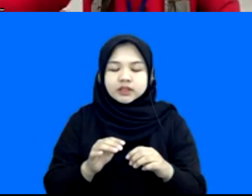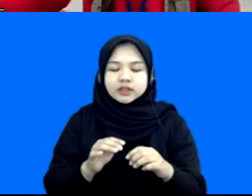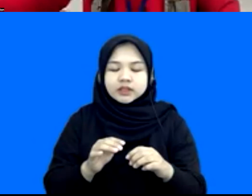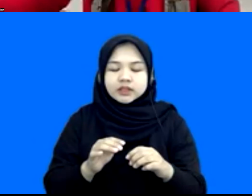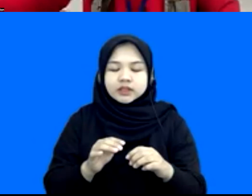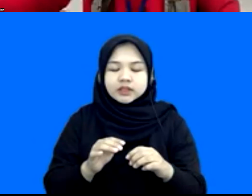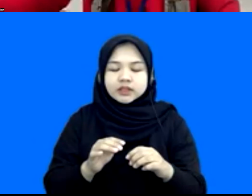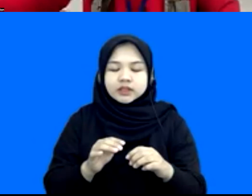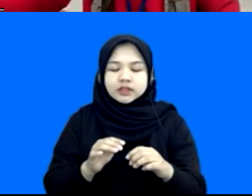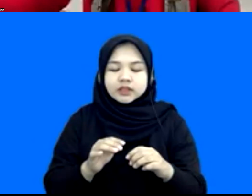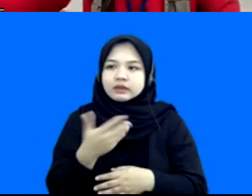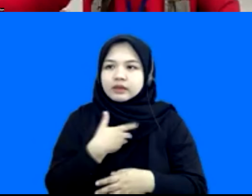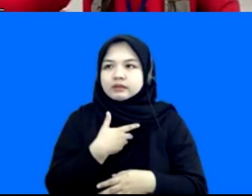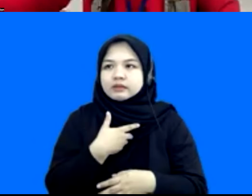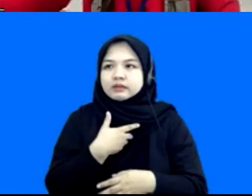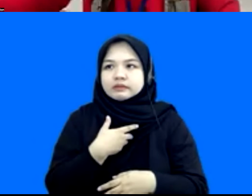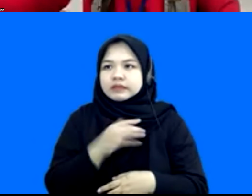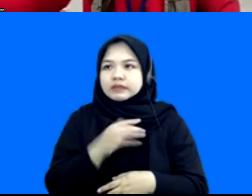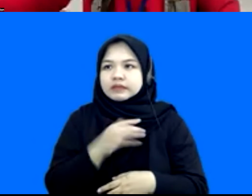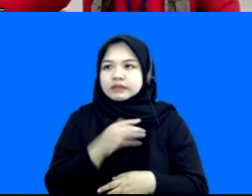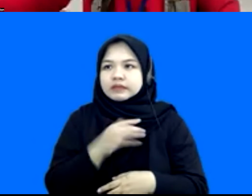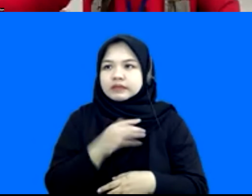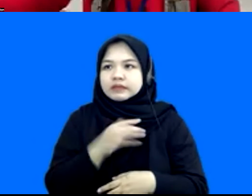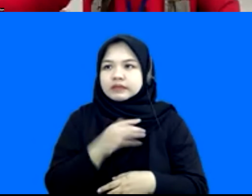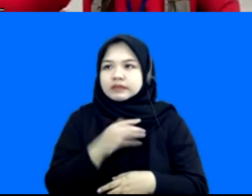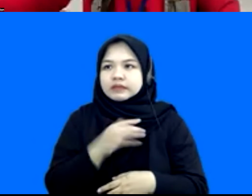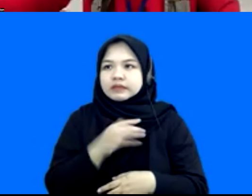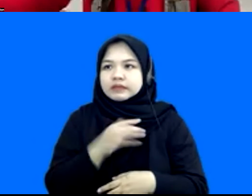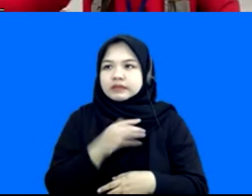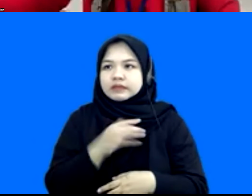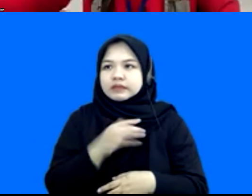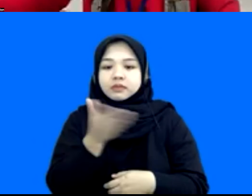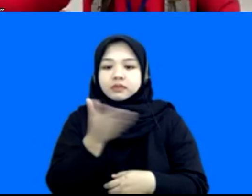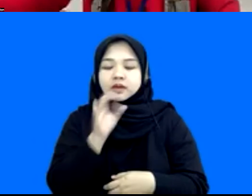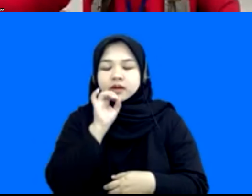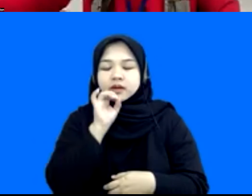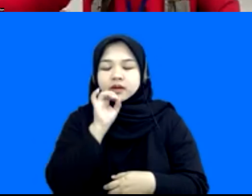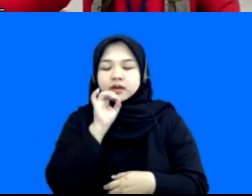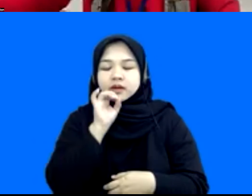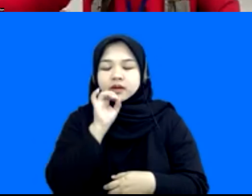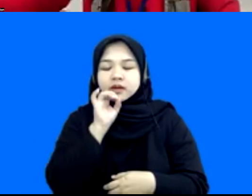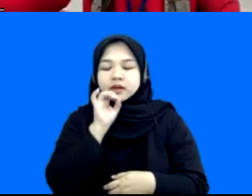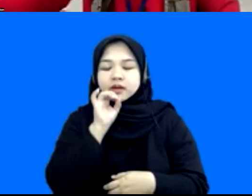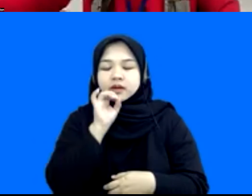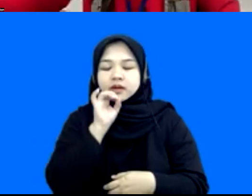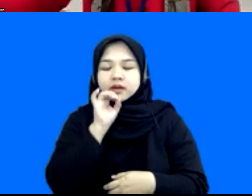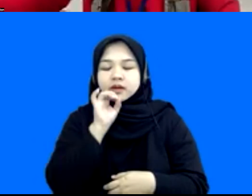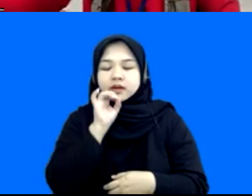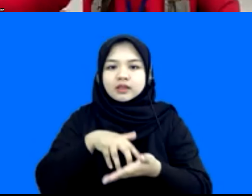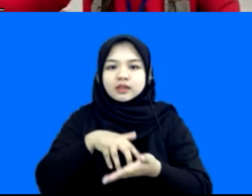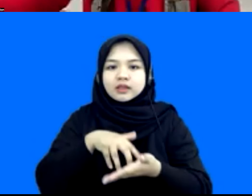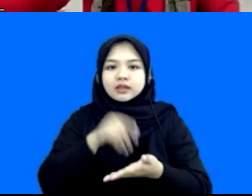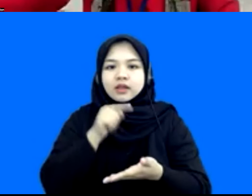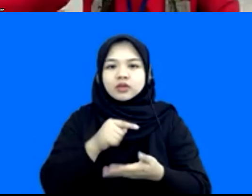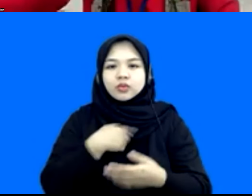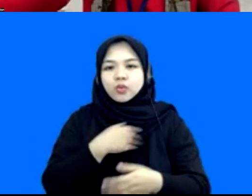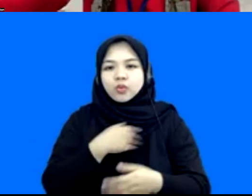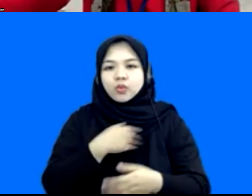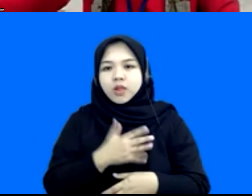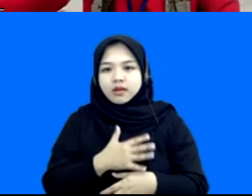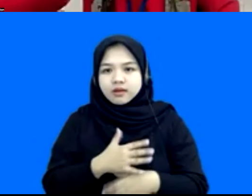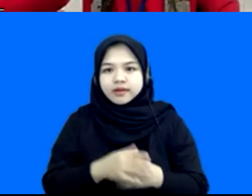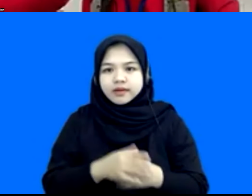sure, because they say vulnerable communities are overwhelmed, and PwC also says this, they are overwhelmed with their vulnerability.